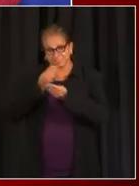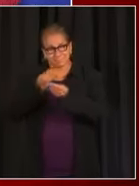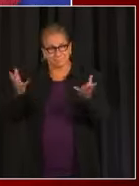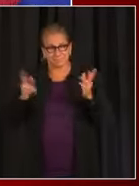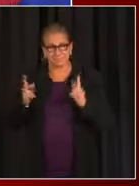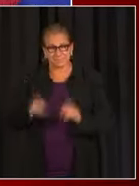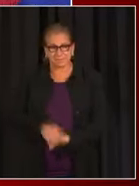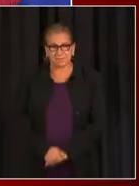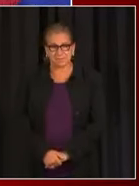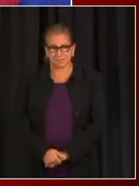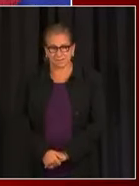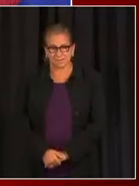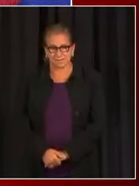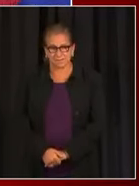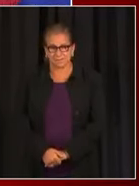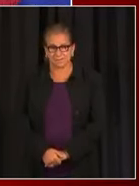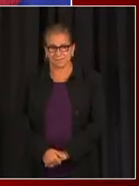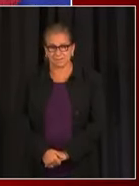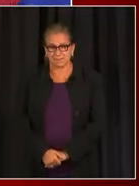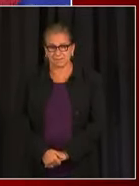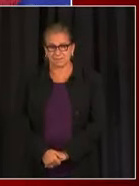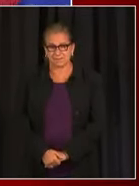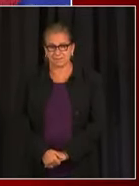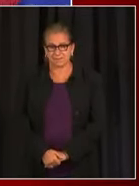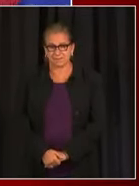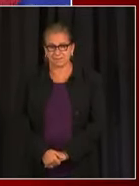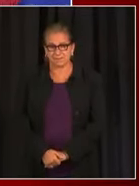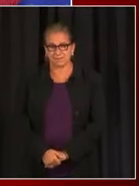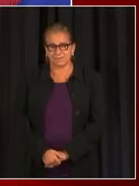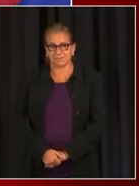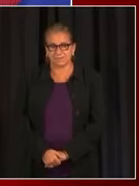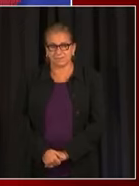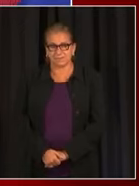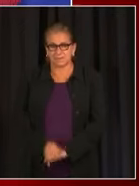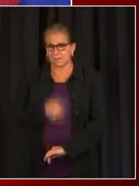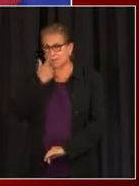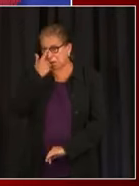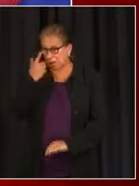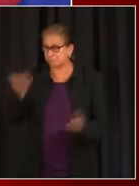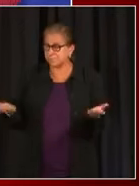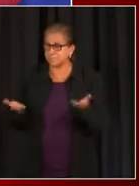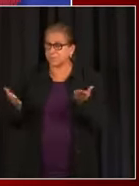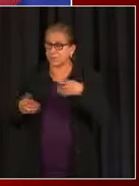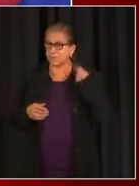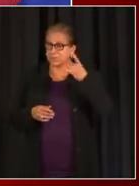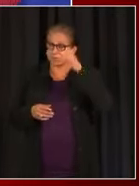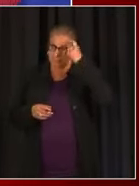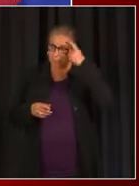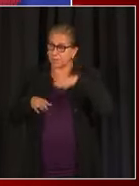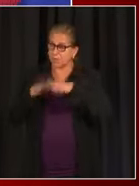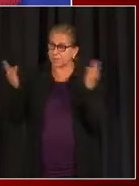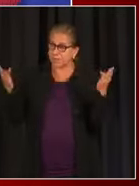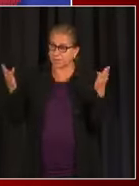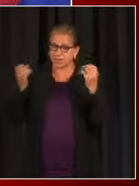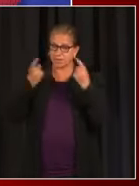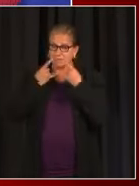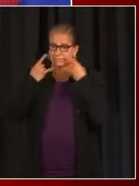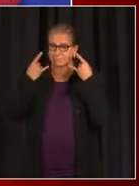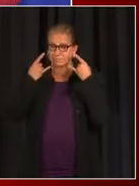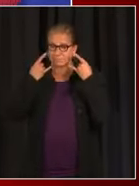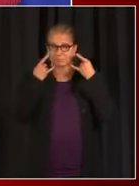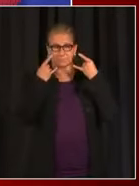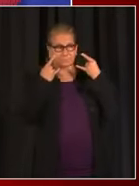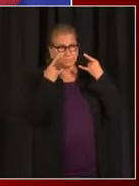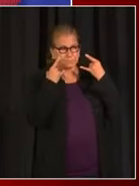come to their offices and that we're open, just like we have been in DC government. And I'll